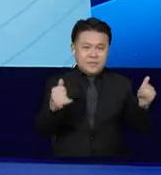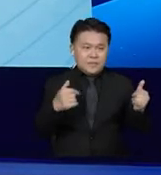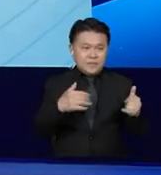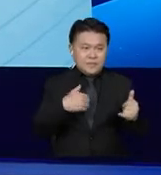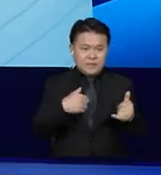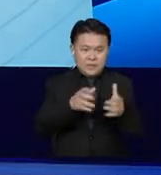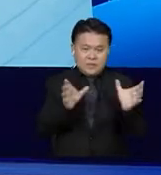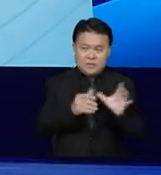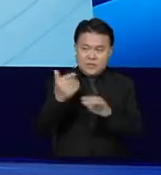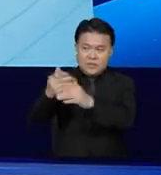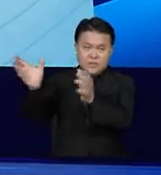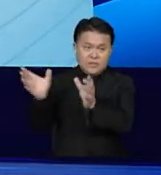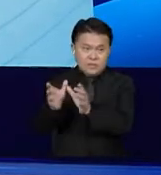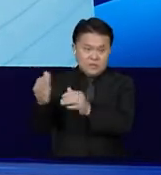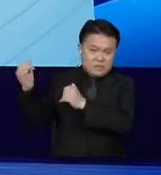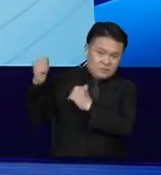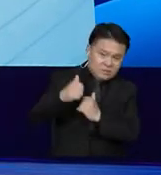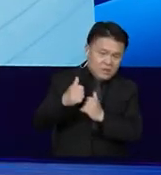group.